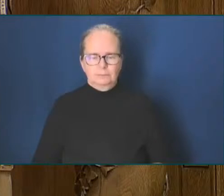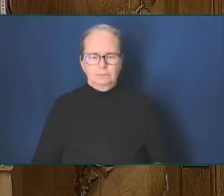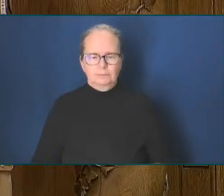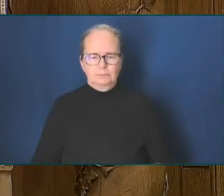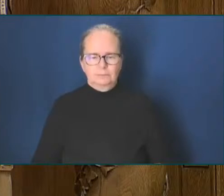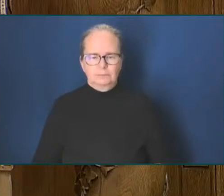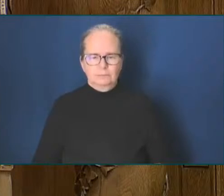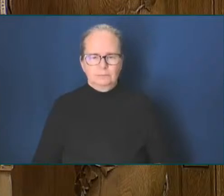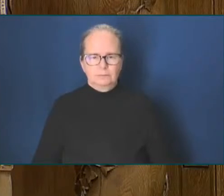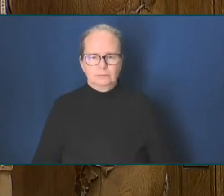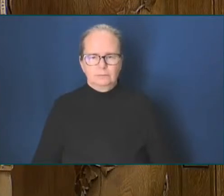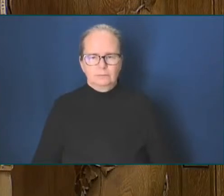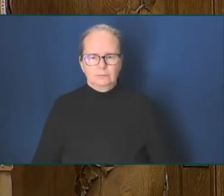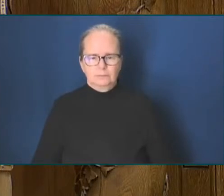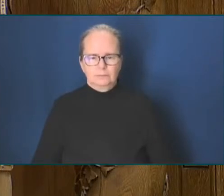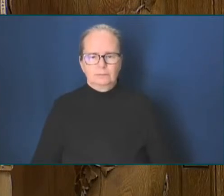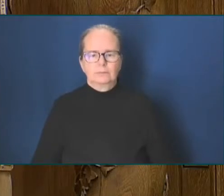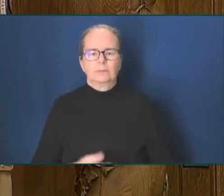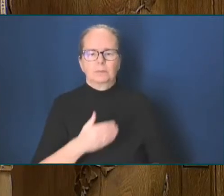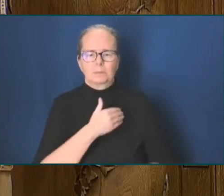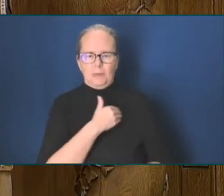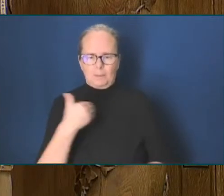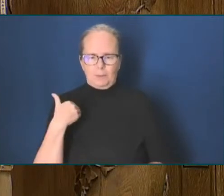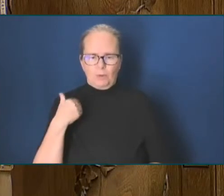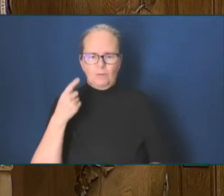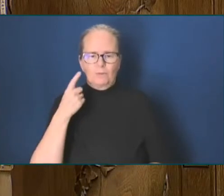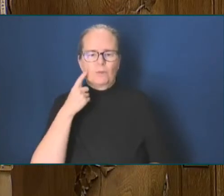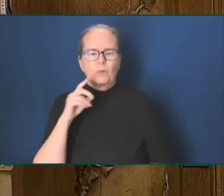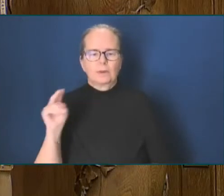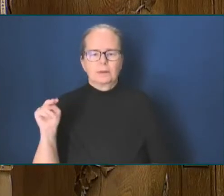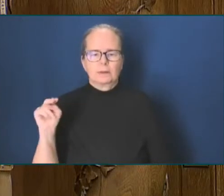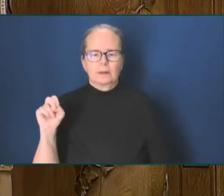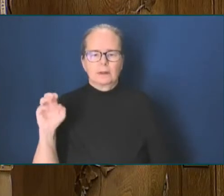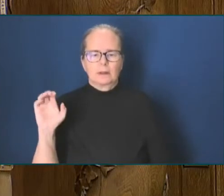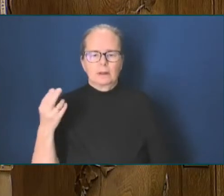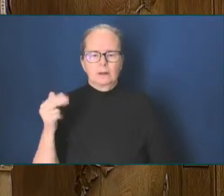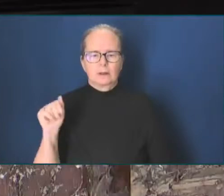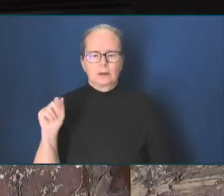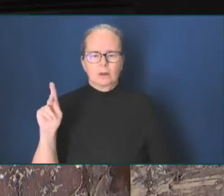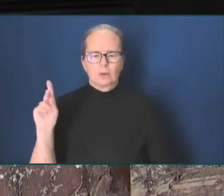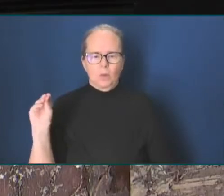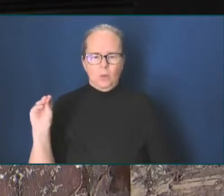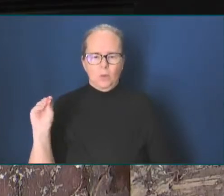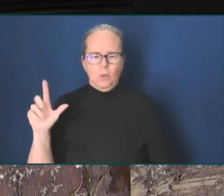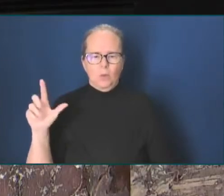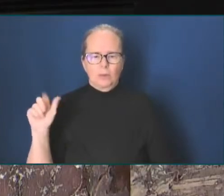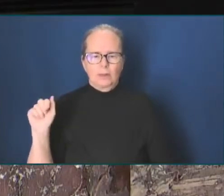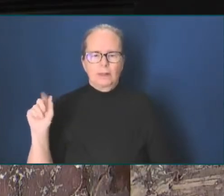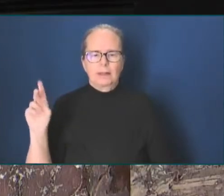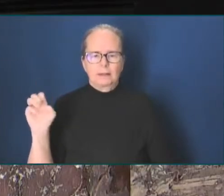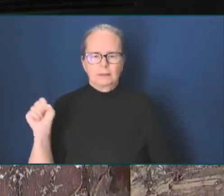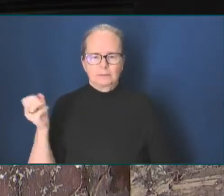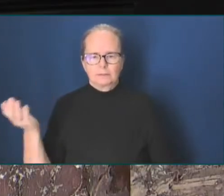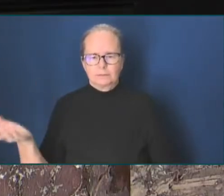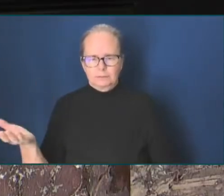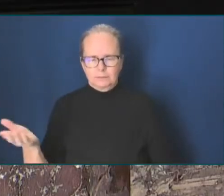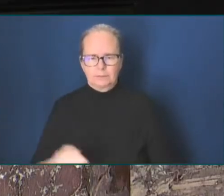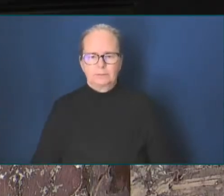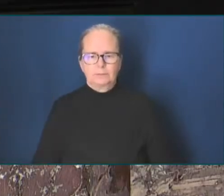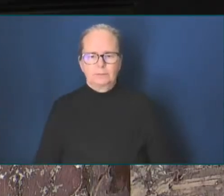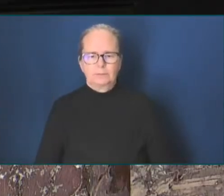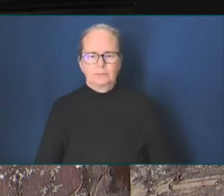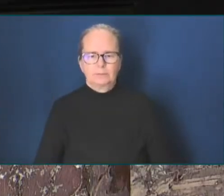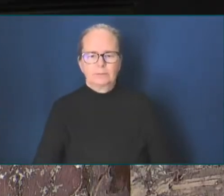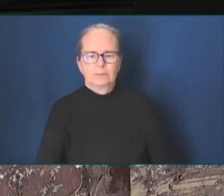Member for Nechako Lakes. Thank you, Mr. Speaker. And I had a different question planned for today, but given the topic, I think it's appropriate to stay